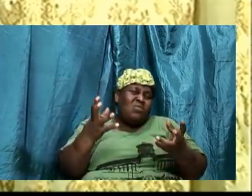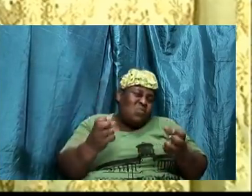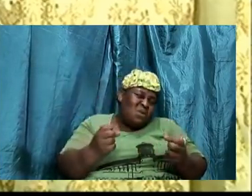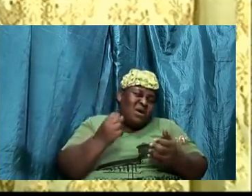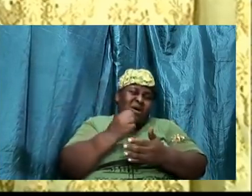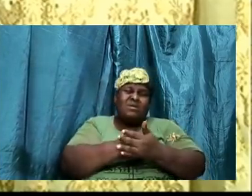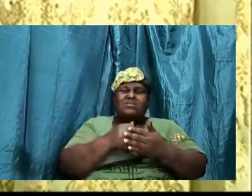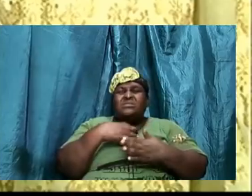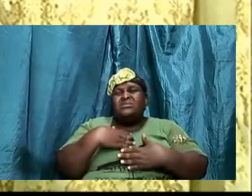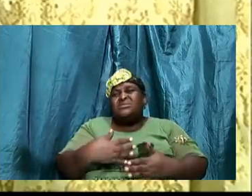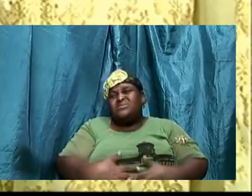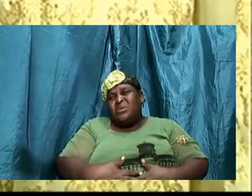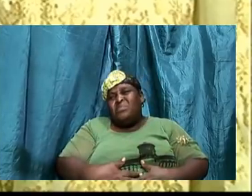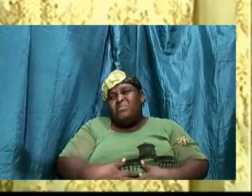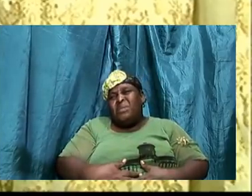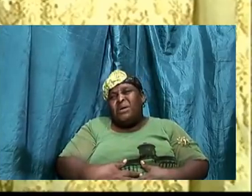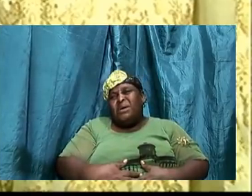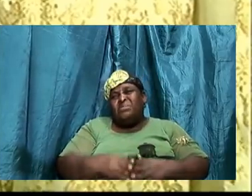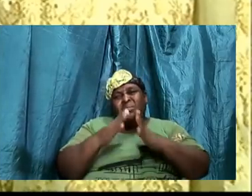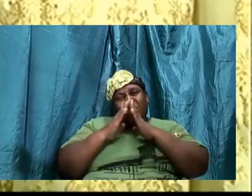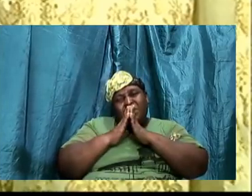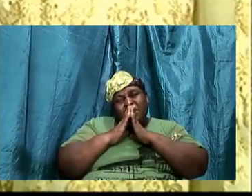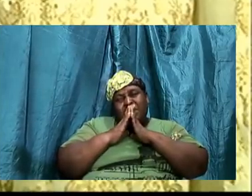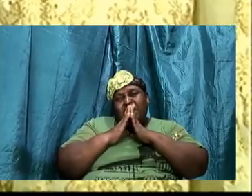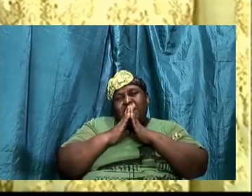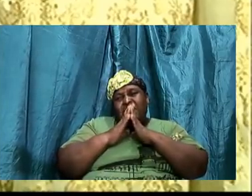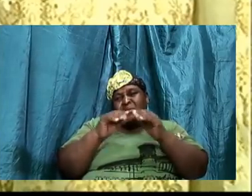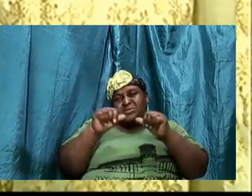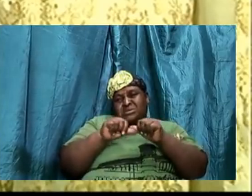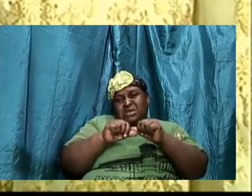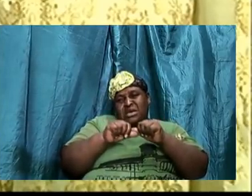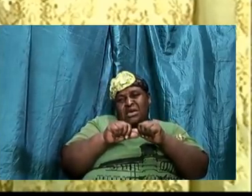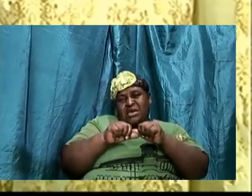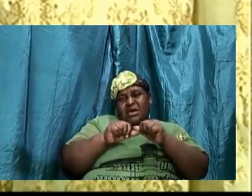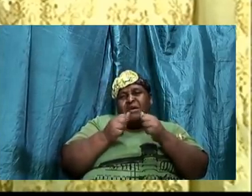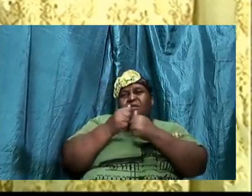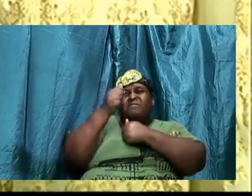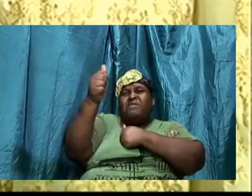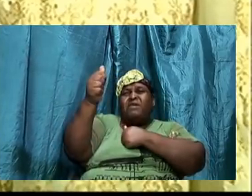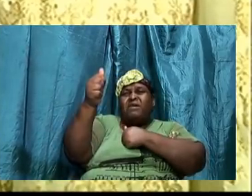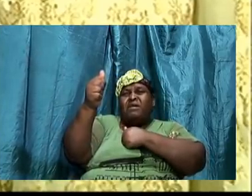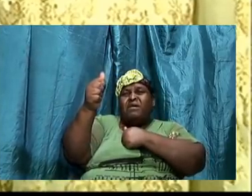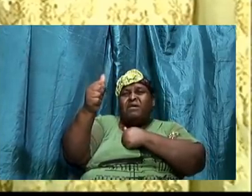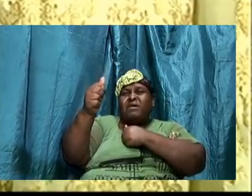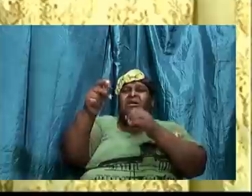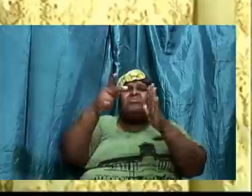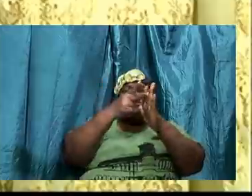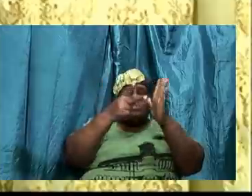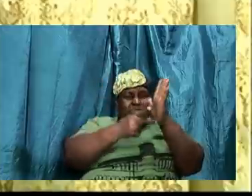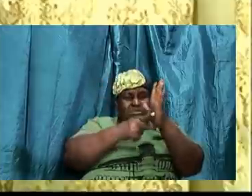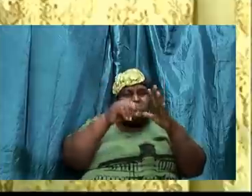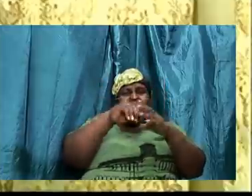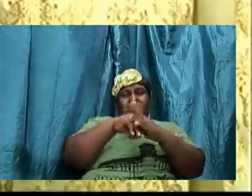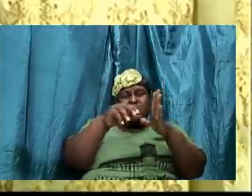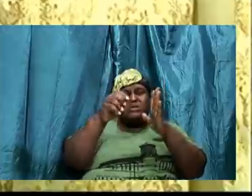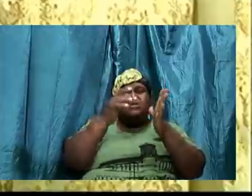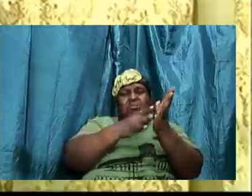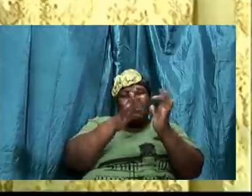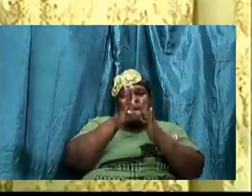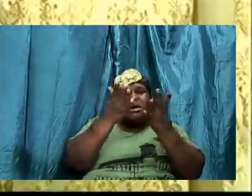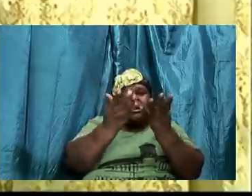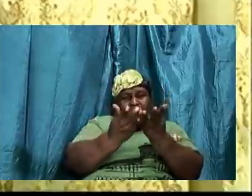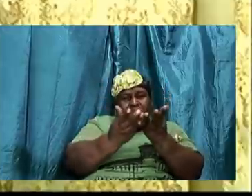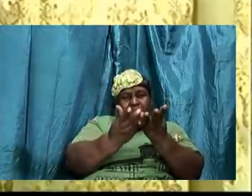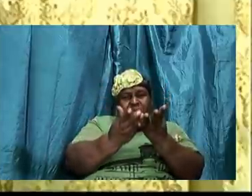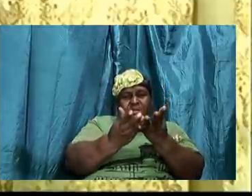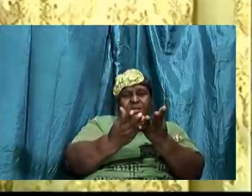pray for me. You steer from afar and hands up. But it's a principle that is in the scripture. And the Bible says